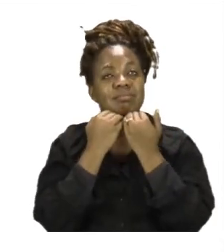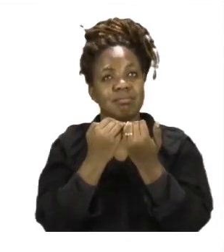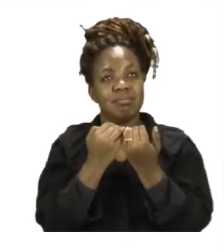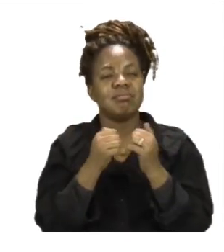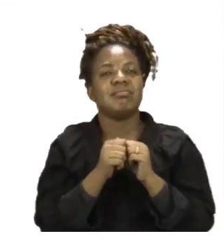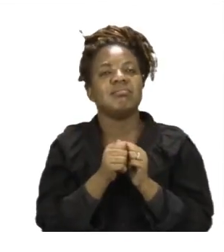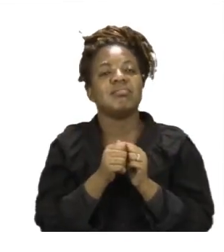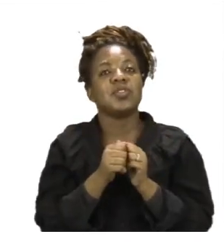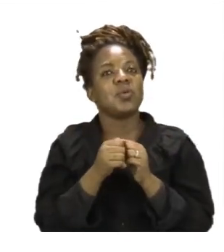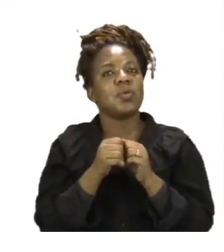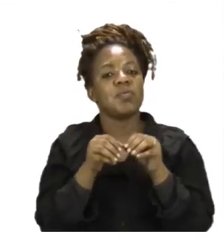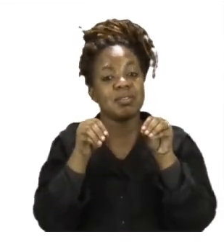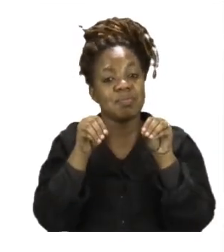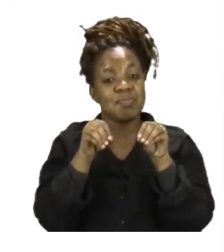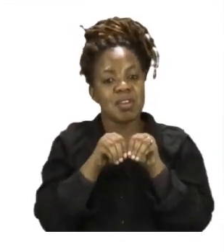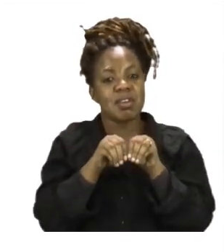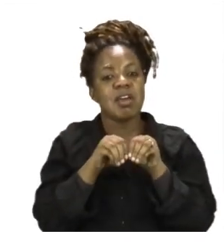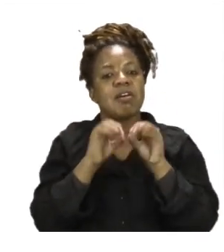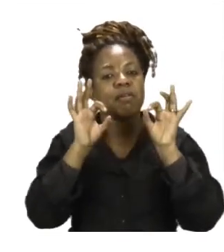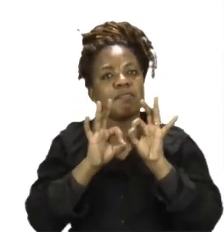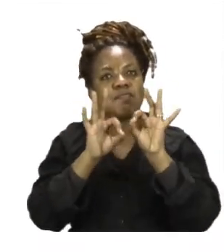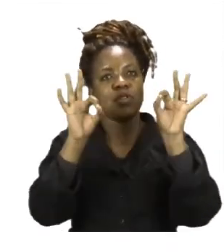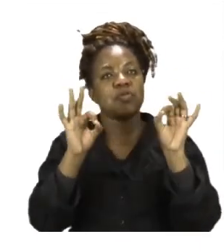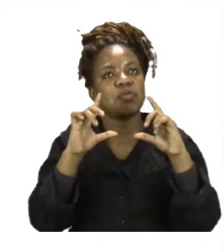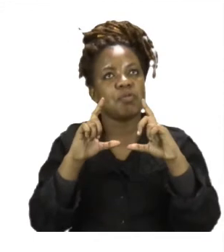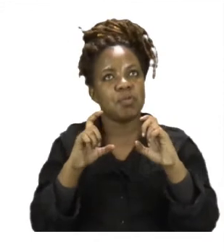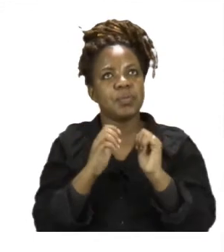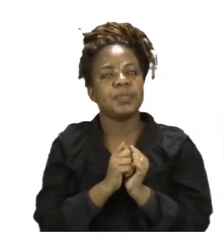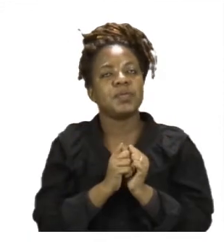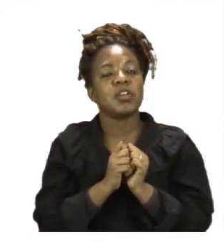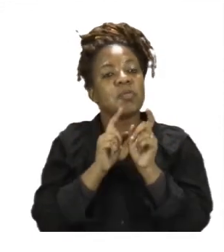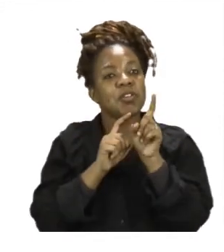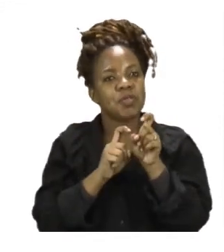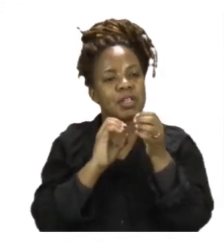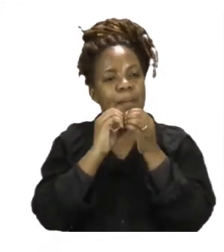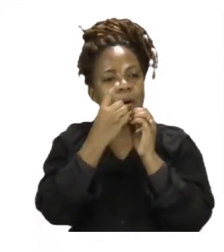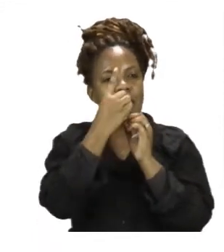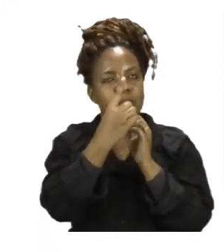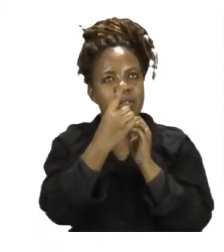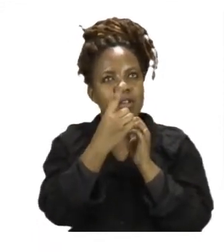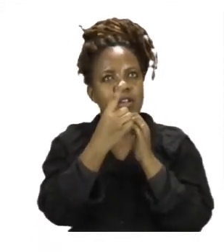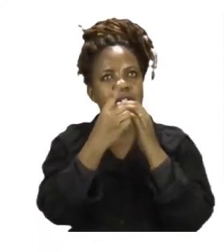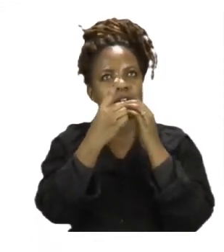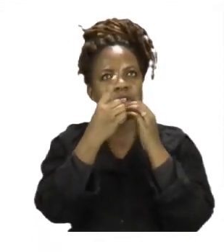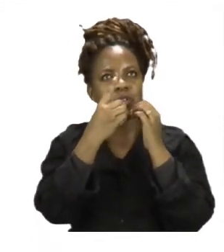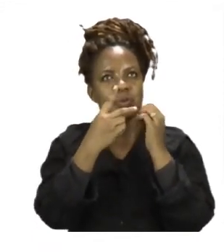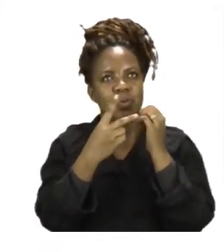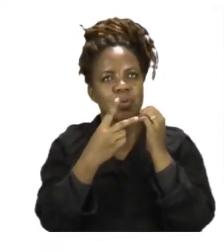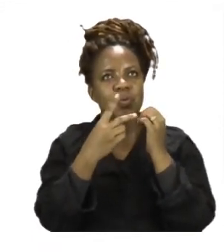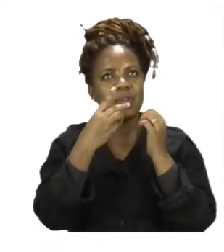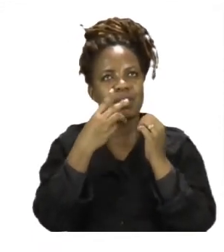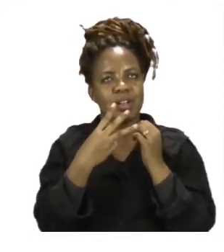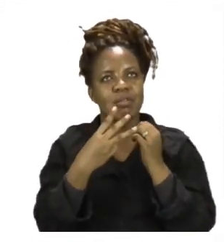to create. You're going to follow all the instructions from number 1 right up